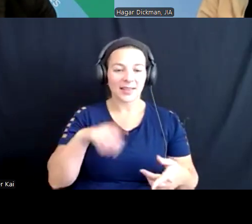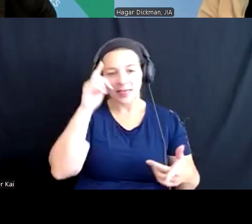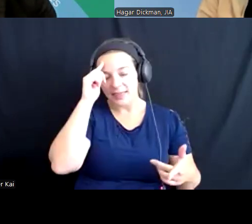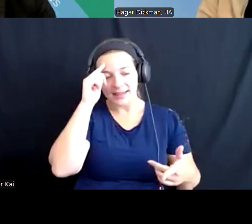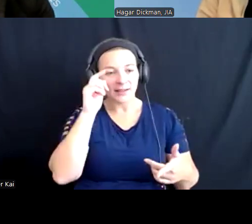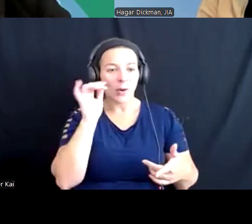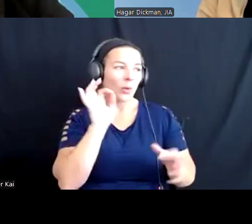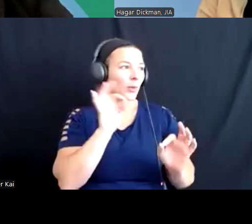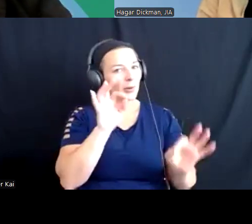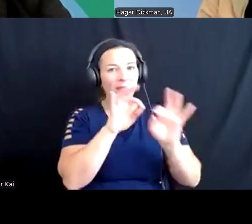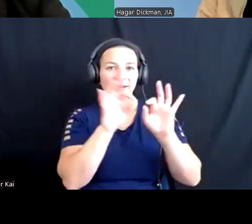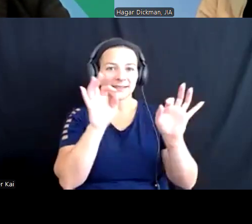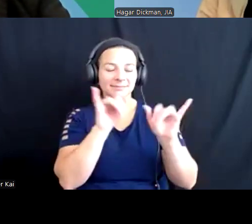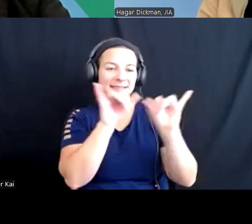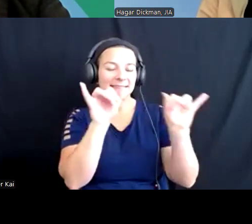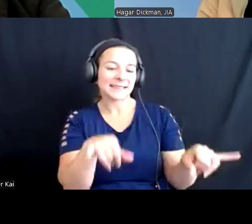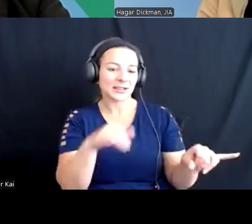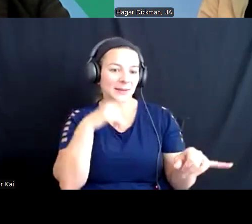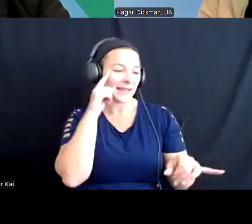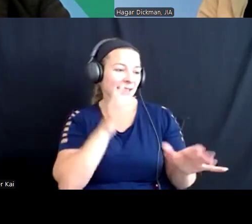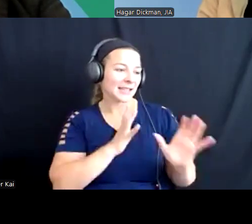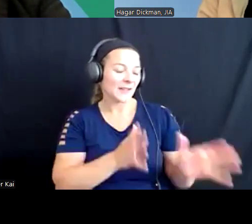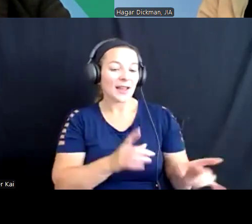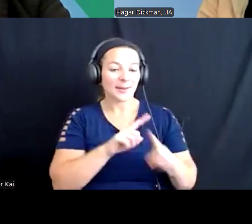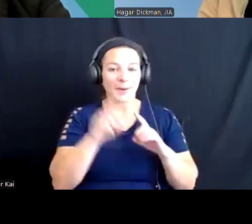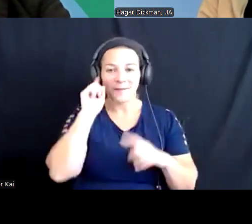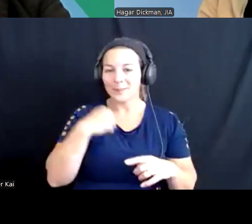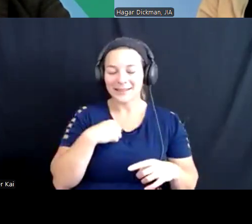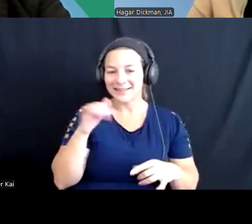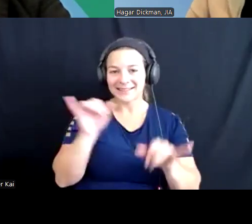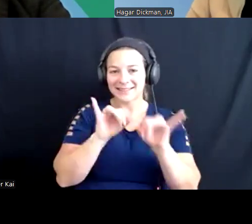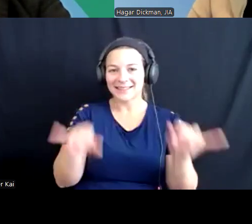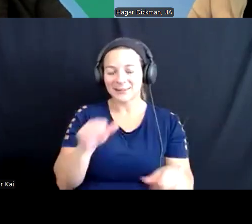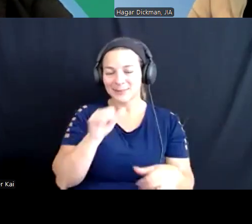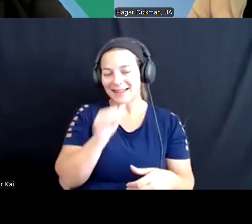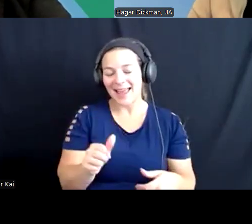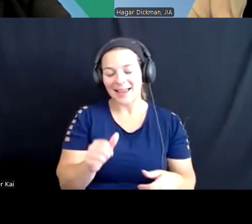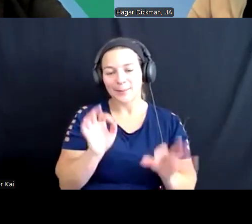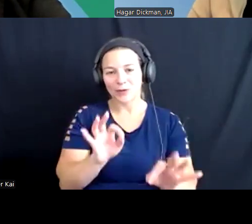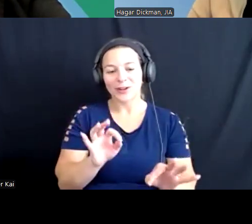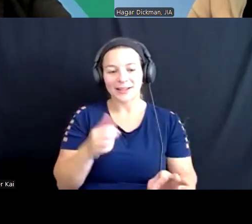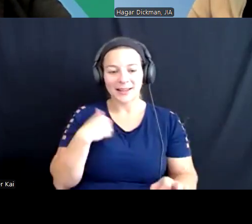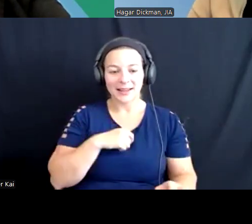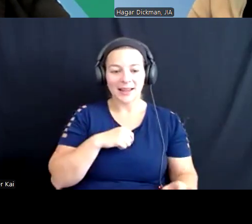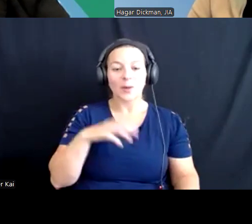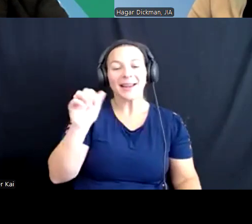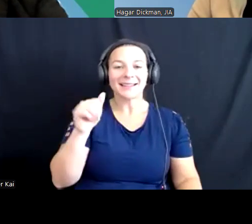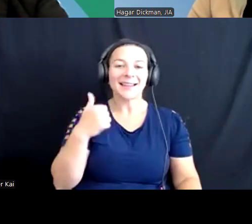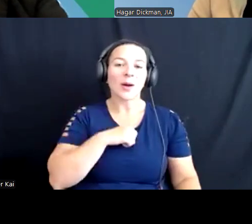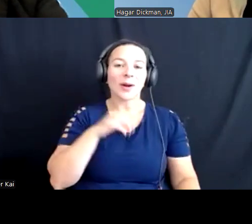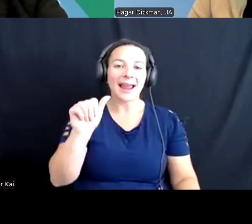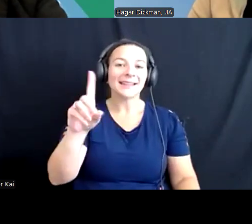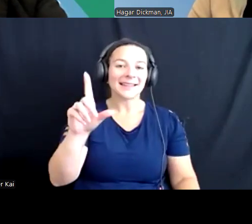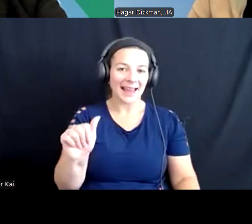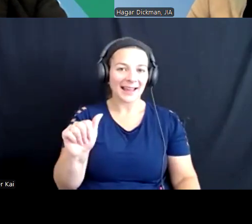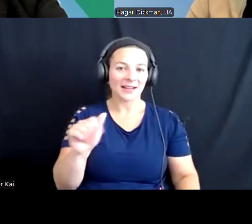ideal system. To me, it's not, because, that it's our ADA, but we're limiting the